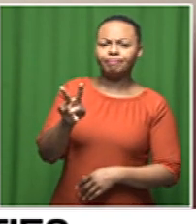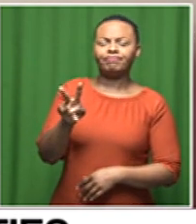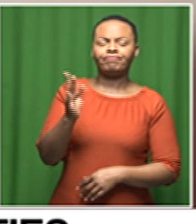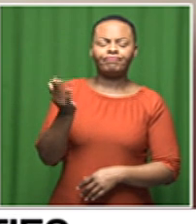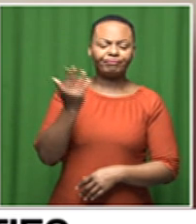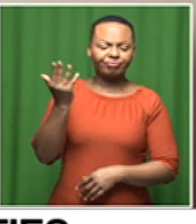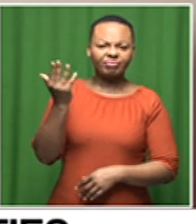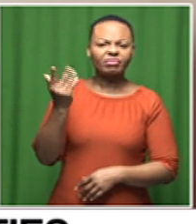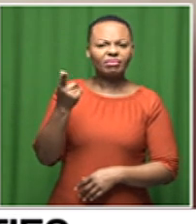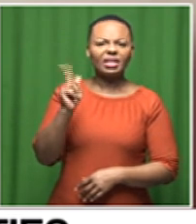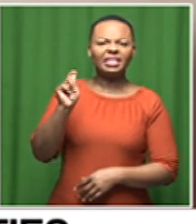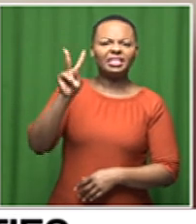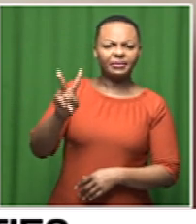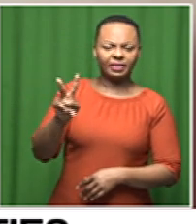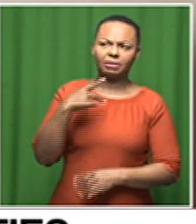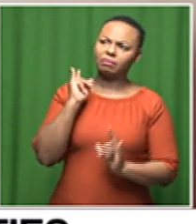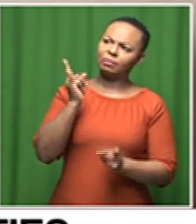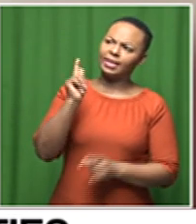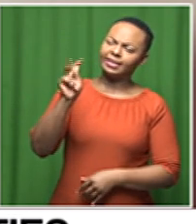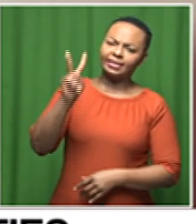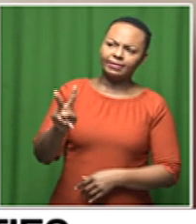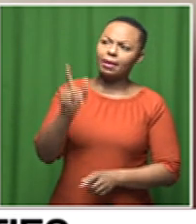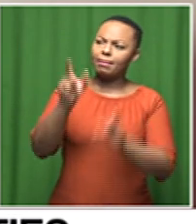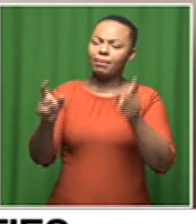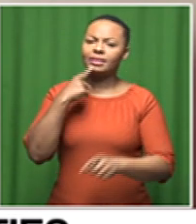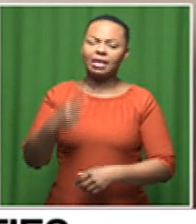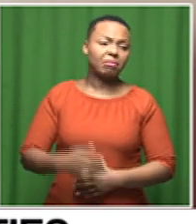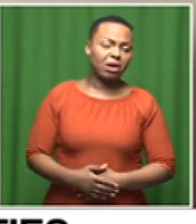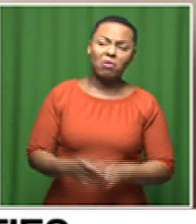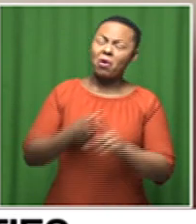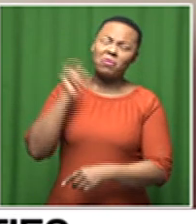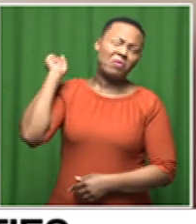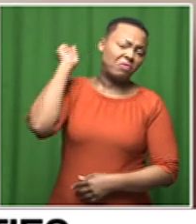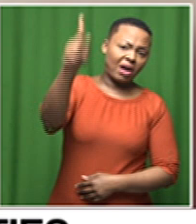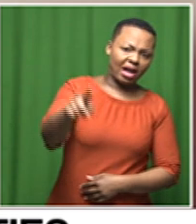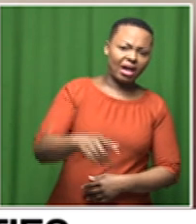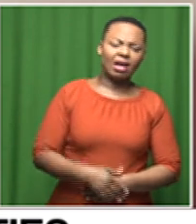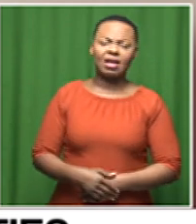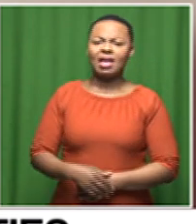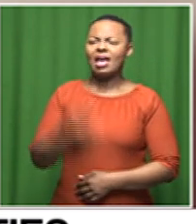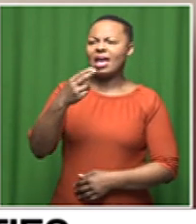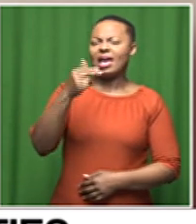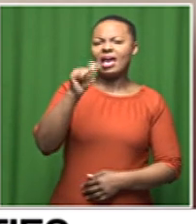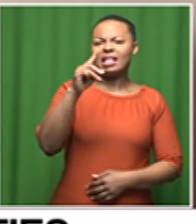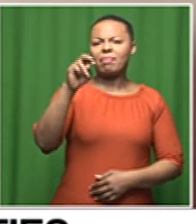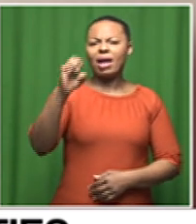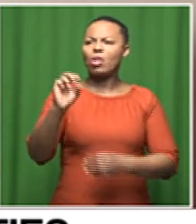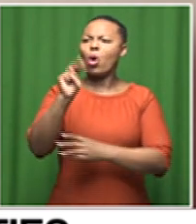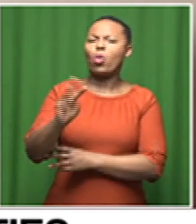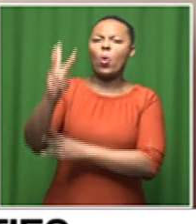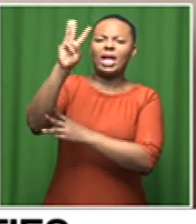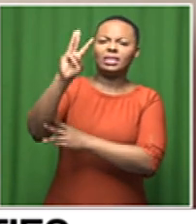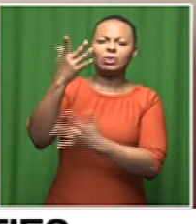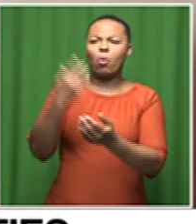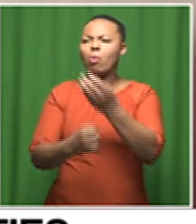the channels here where people were telling us that they are coming from as far as Heidelberg, Northwest, to go